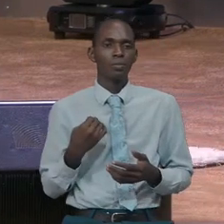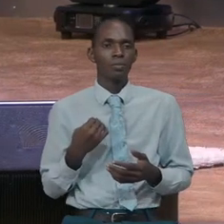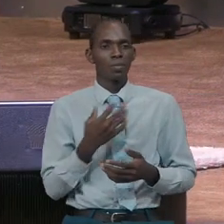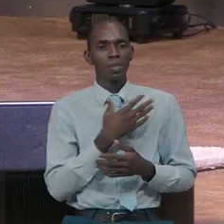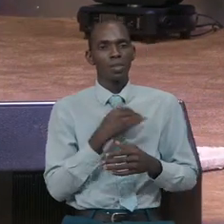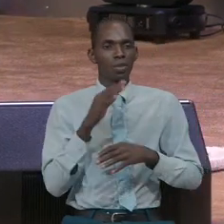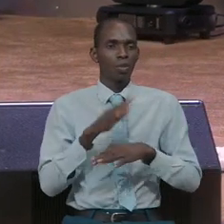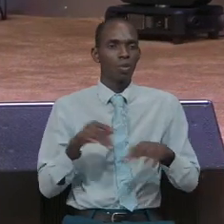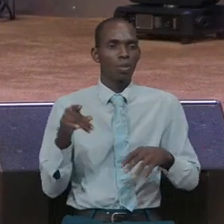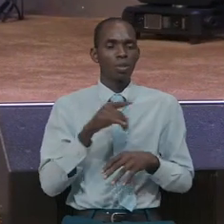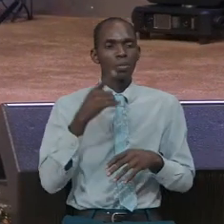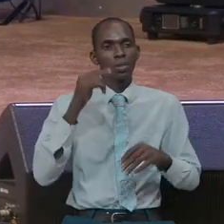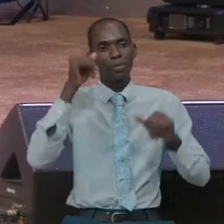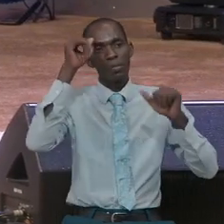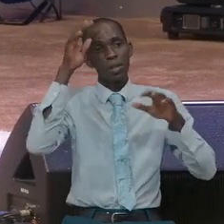Days.